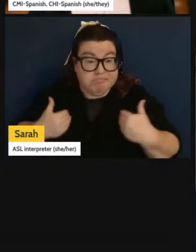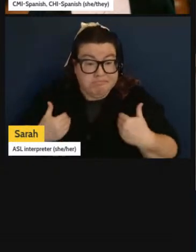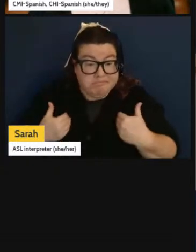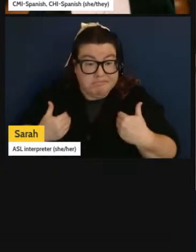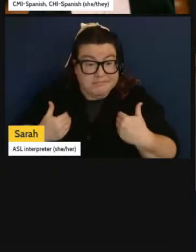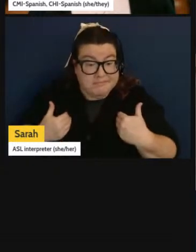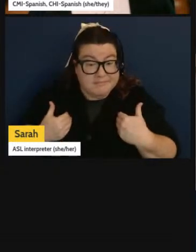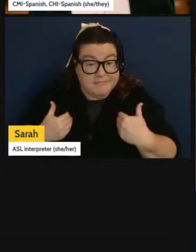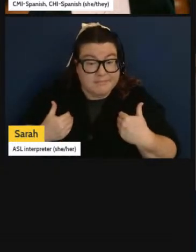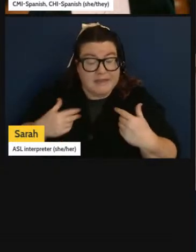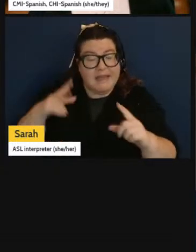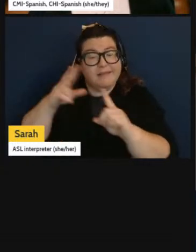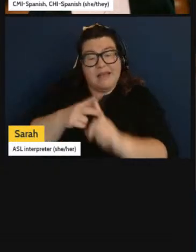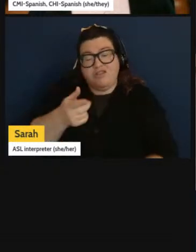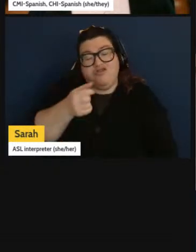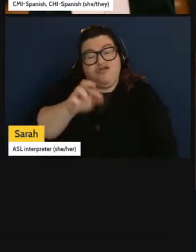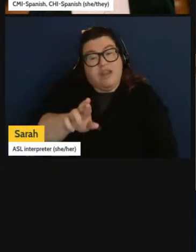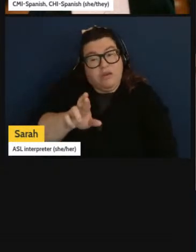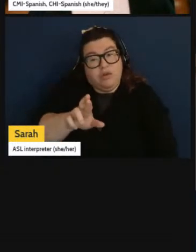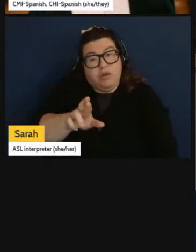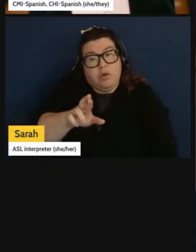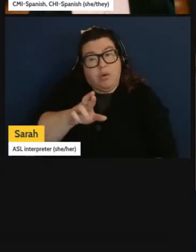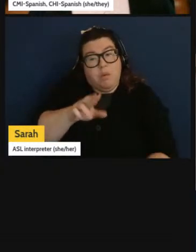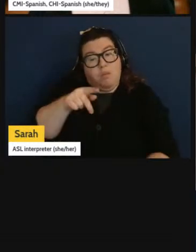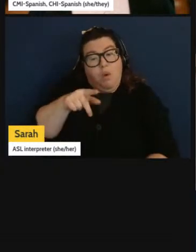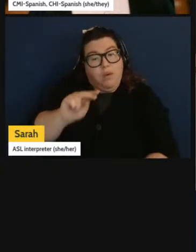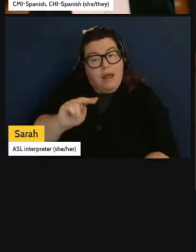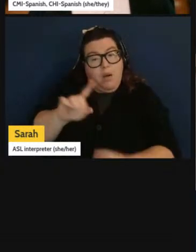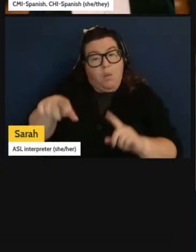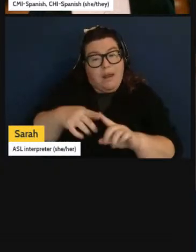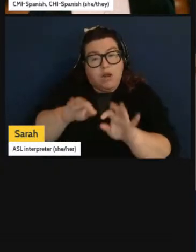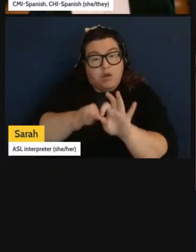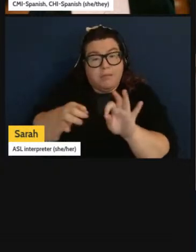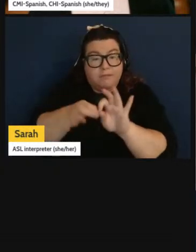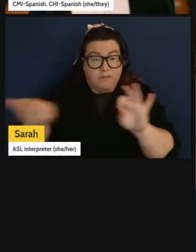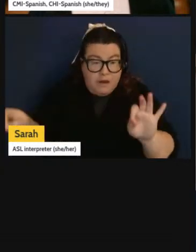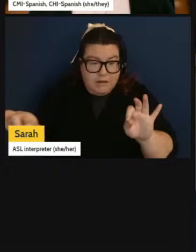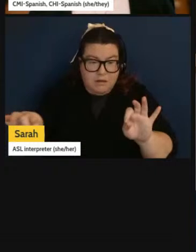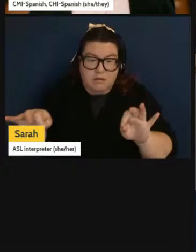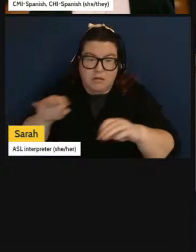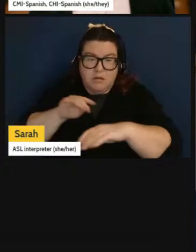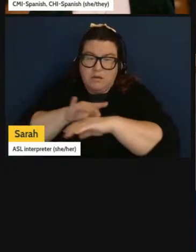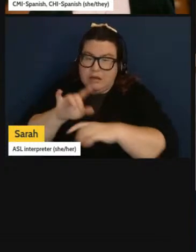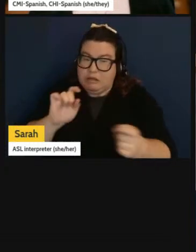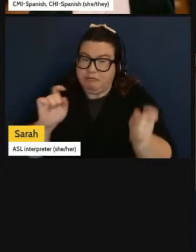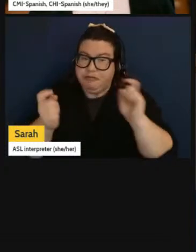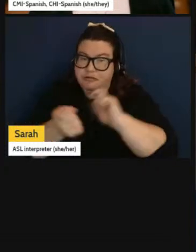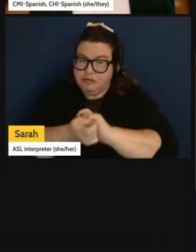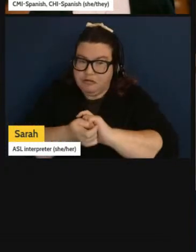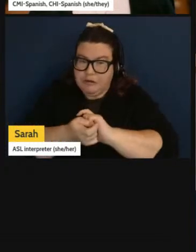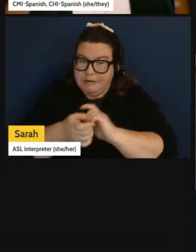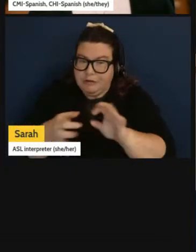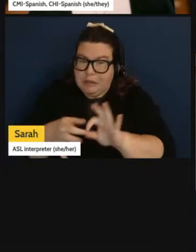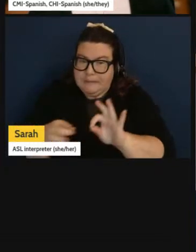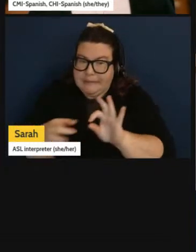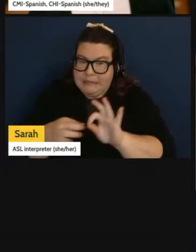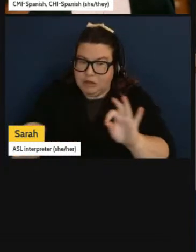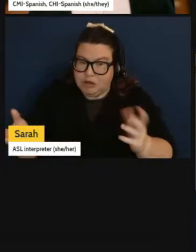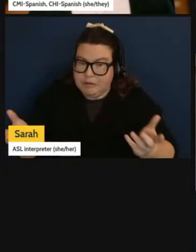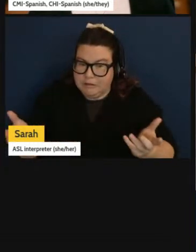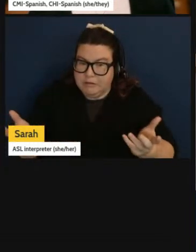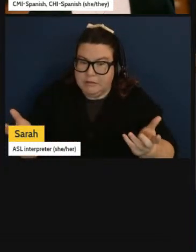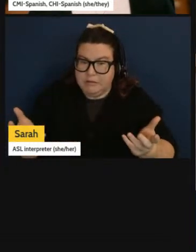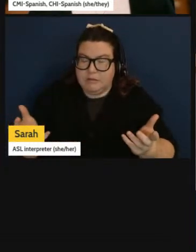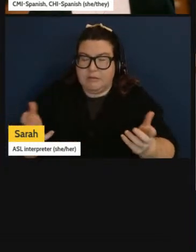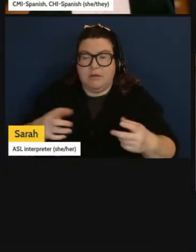Assigning Alex a gendered pronoun when interpreting this phrase would effectively change the message. So in the